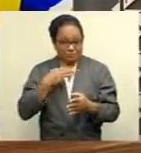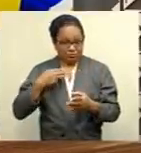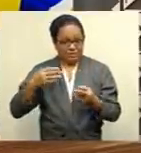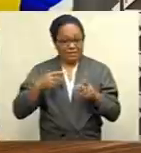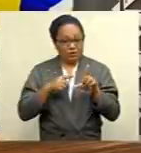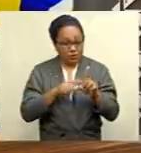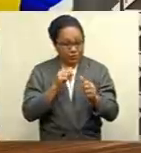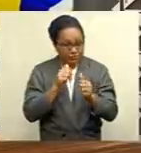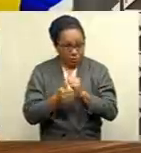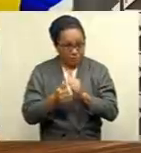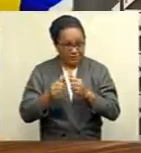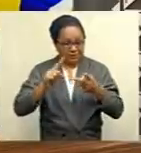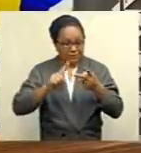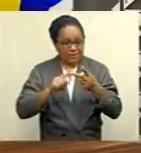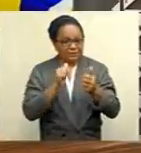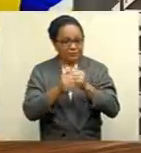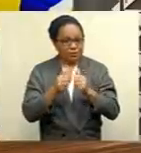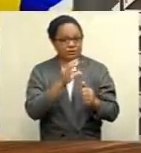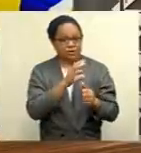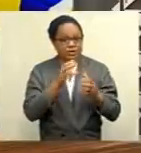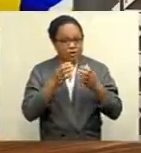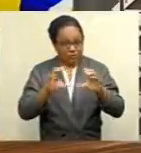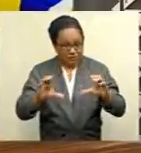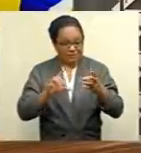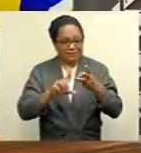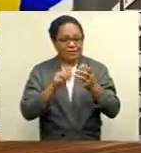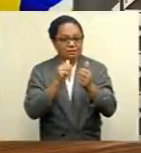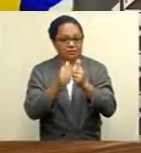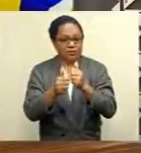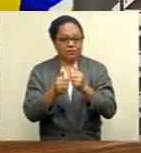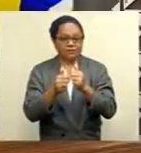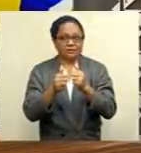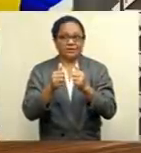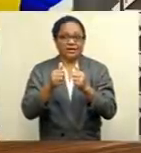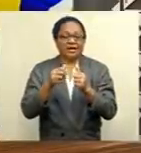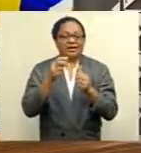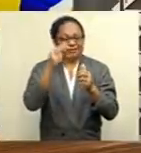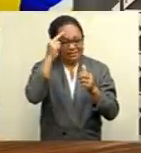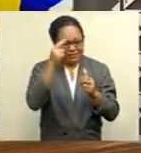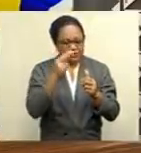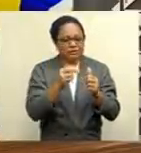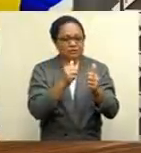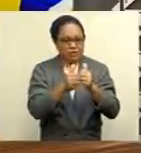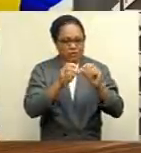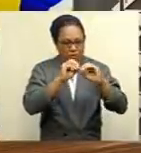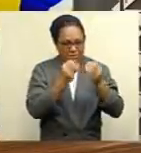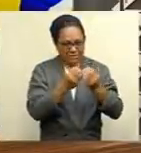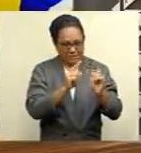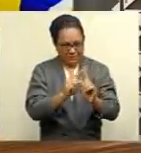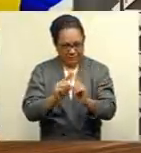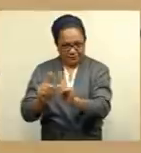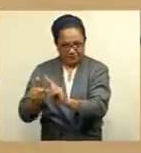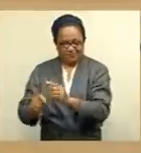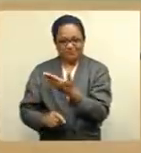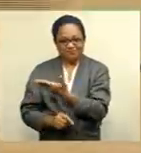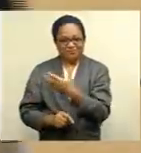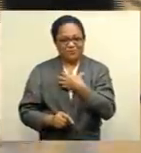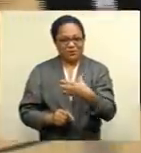and Sports, Sports Commission, Sports Council and national sporting organizations. Venina Rakautonga has more.